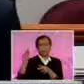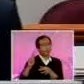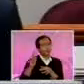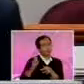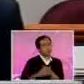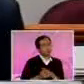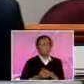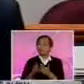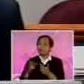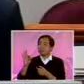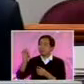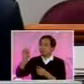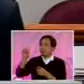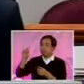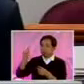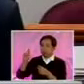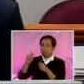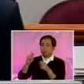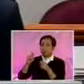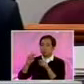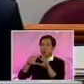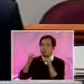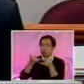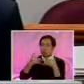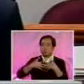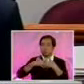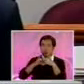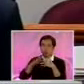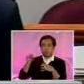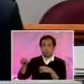Port Bonifacio Development Corporation was